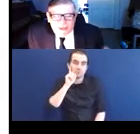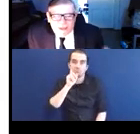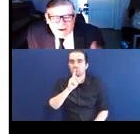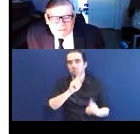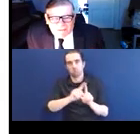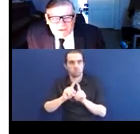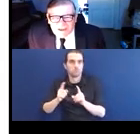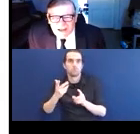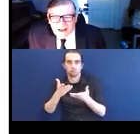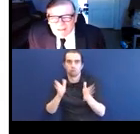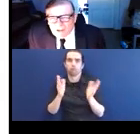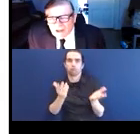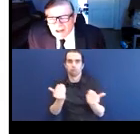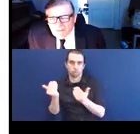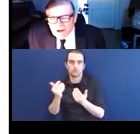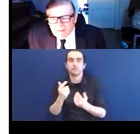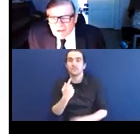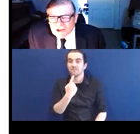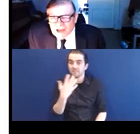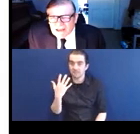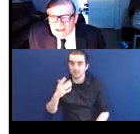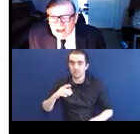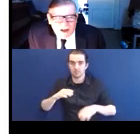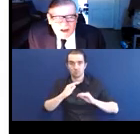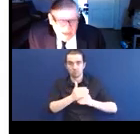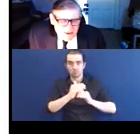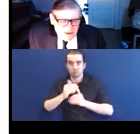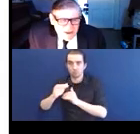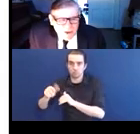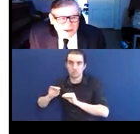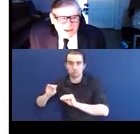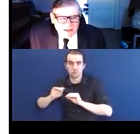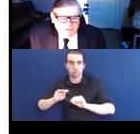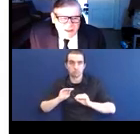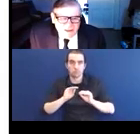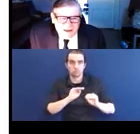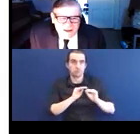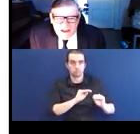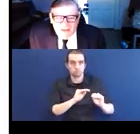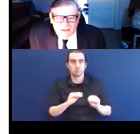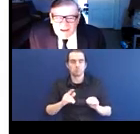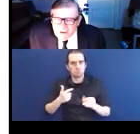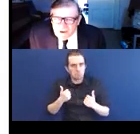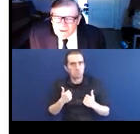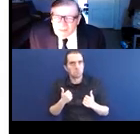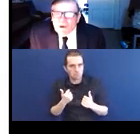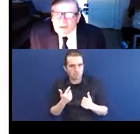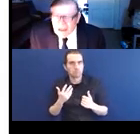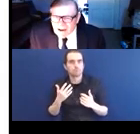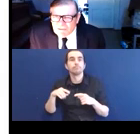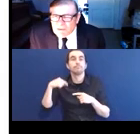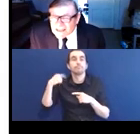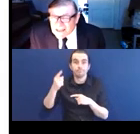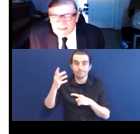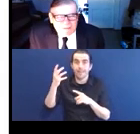were the outcomes of the study? Well, they did a pre and post test, mainly using qualitative methods. They found improved employment